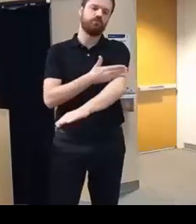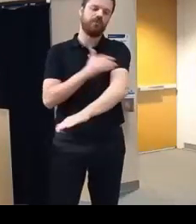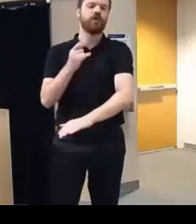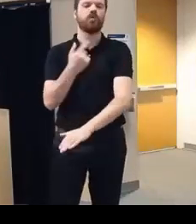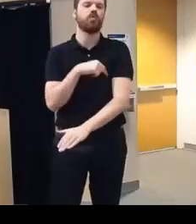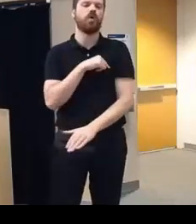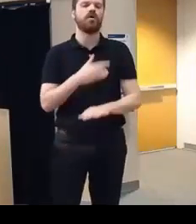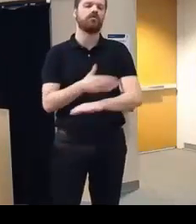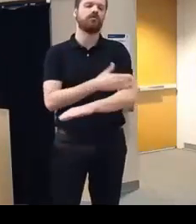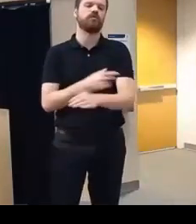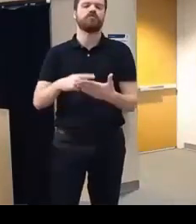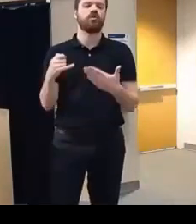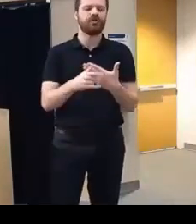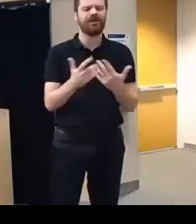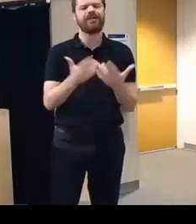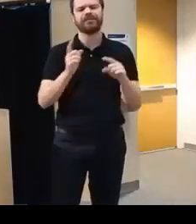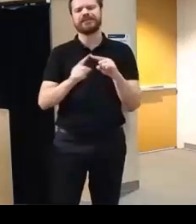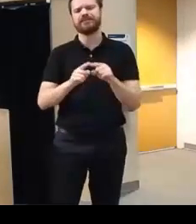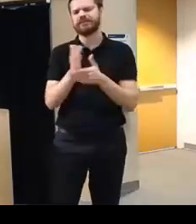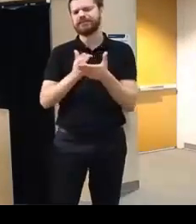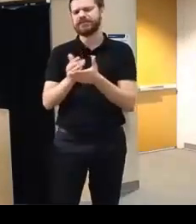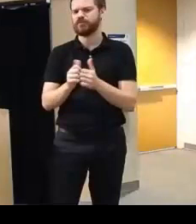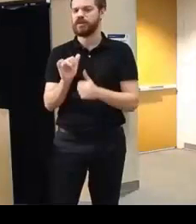of our quality improvement projects, and there have been a lot of pieces to this.